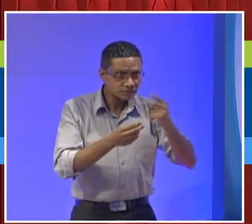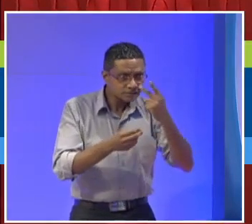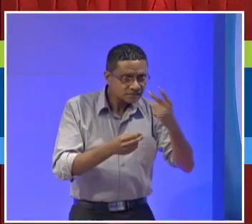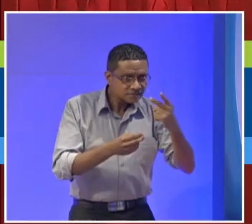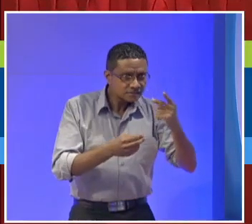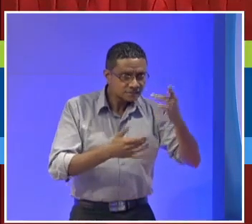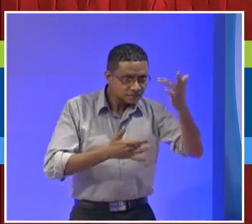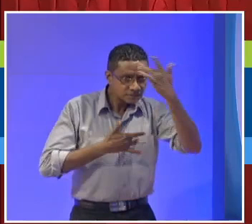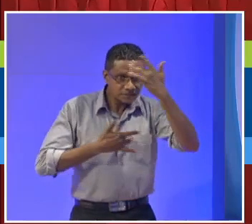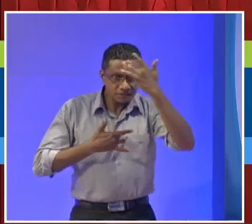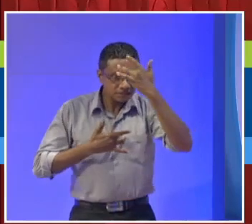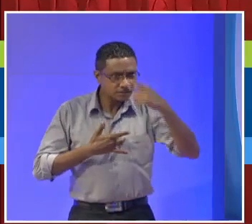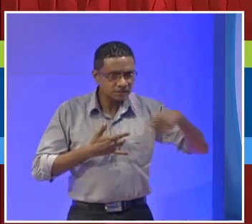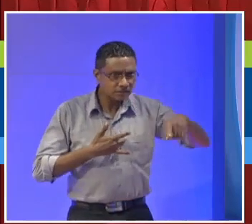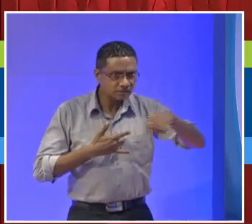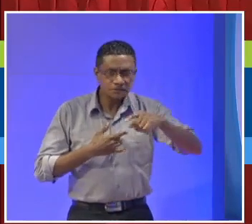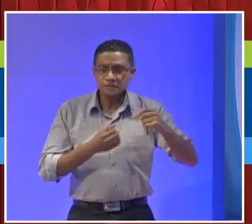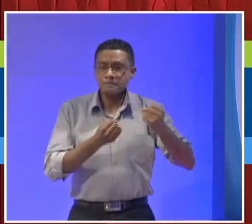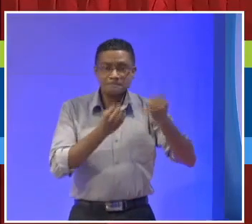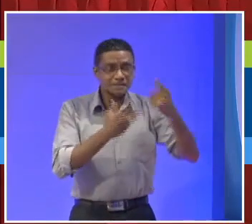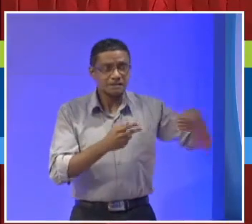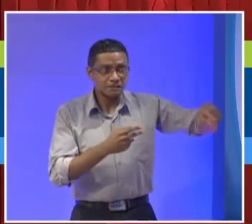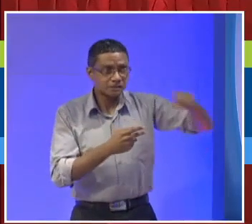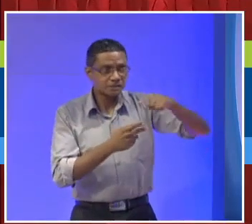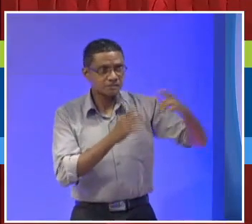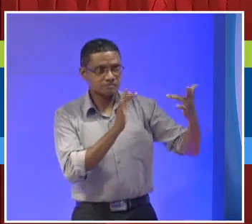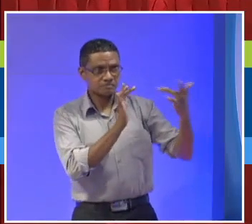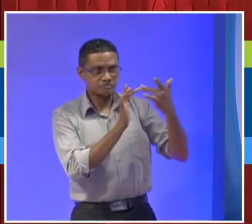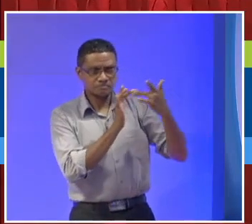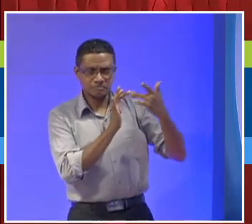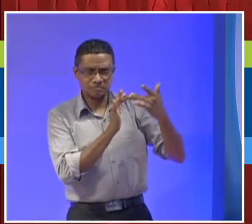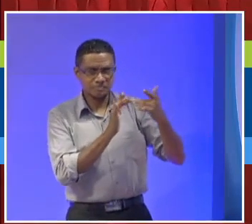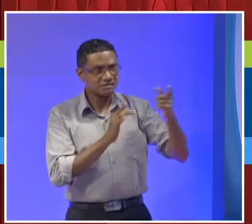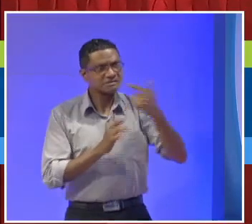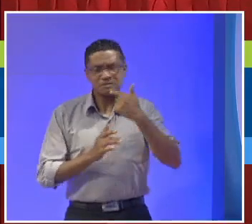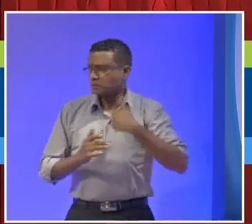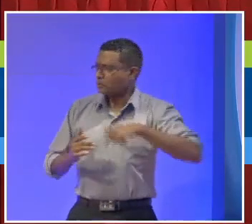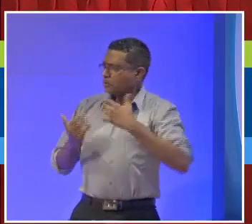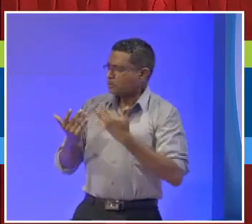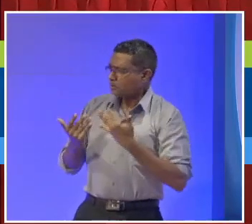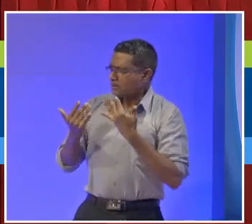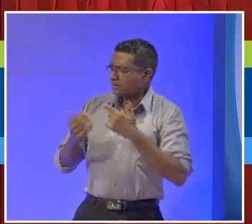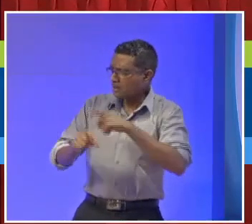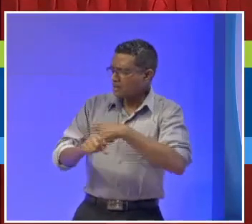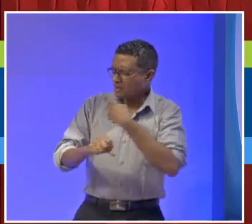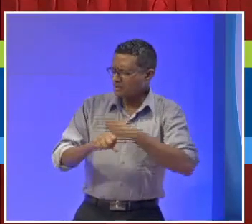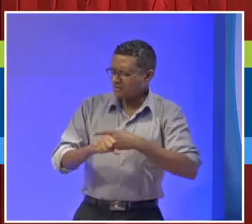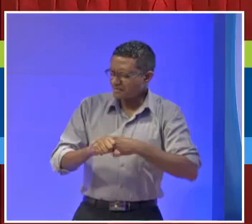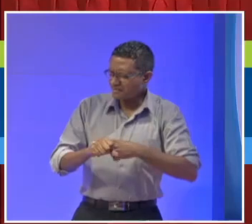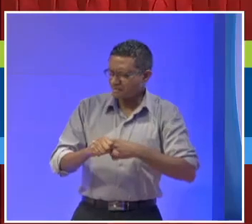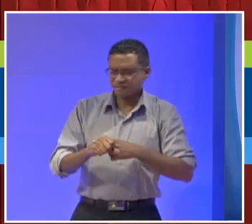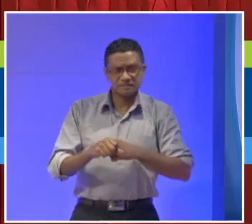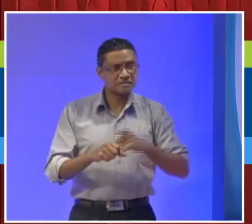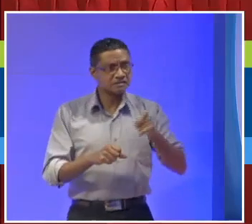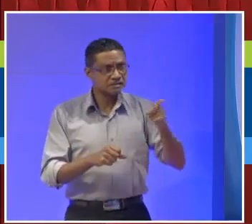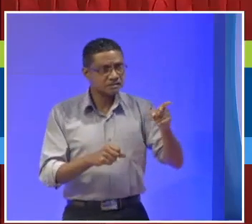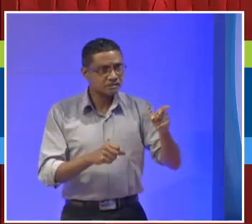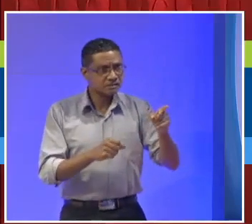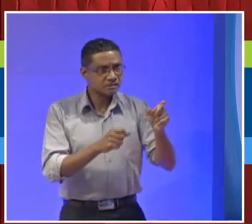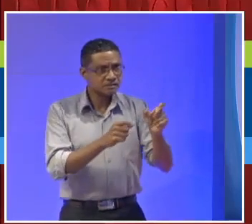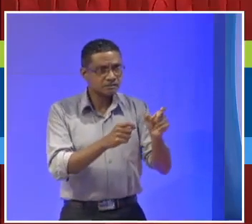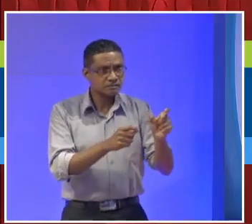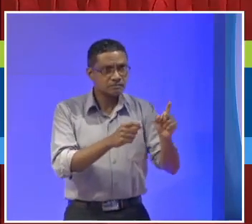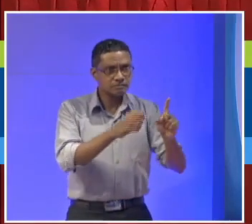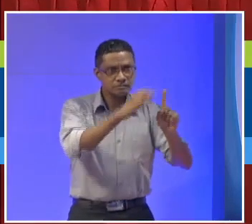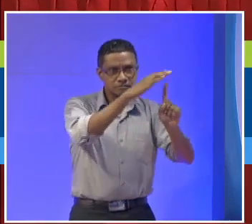public have reached out to us and indicated that they are waiting a long time. In one case, someone whose 2-week quarantine ended and they never